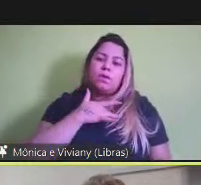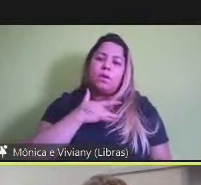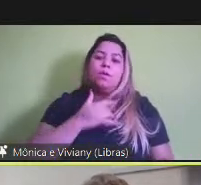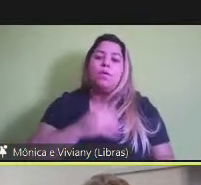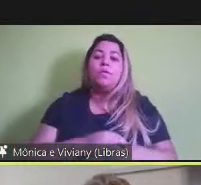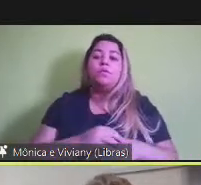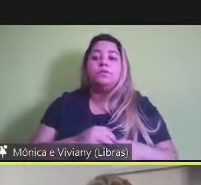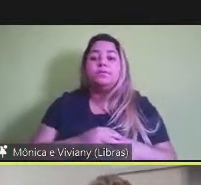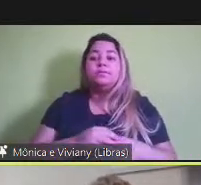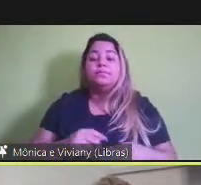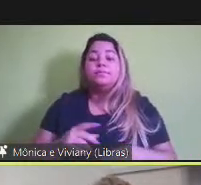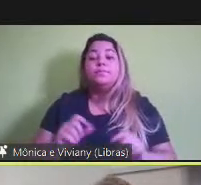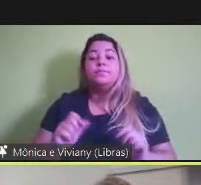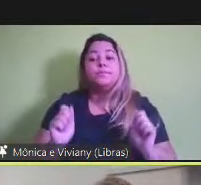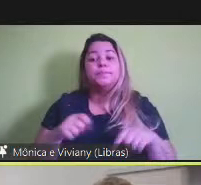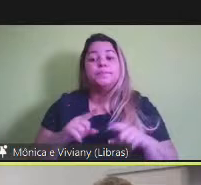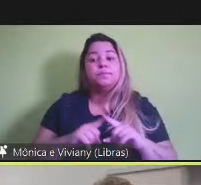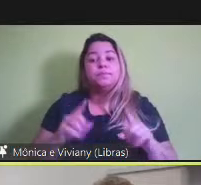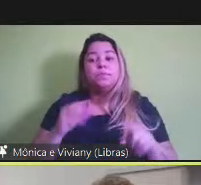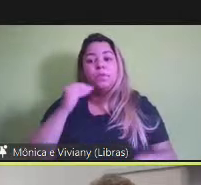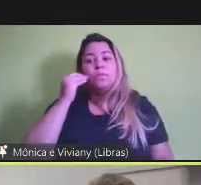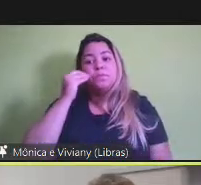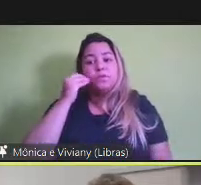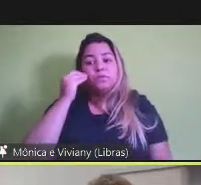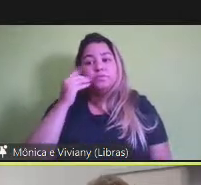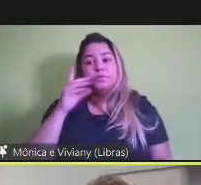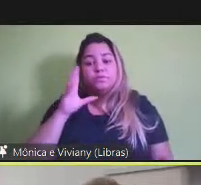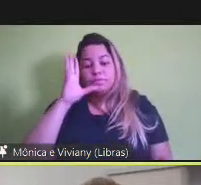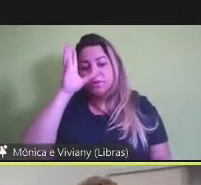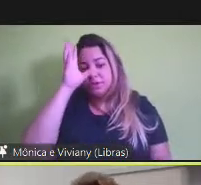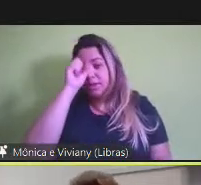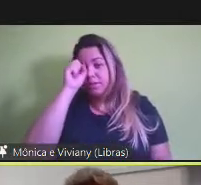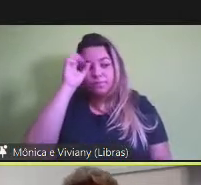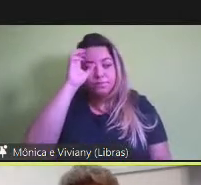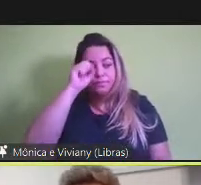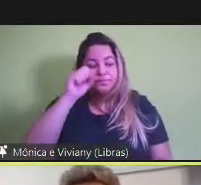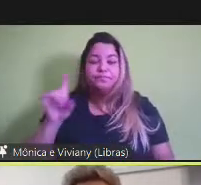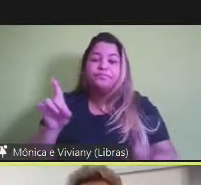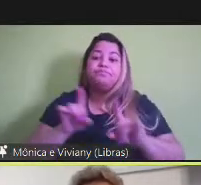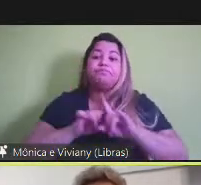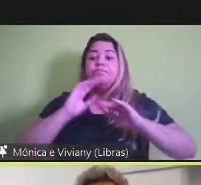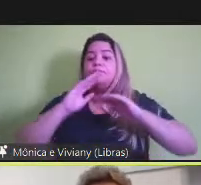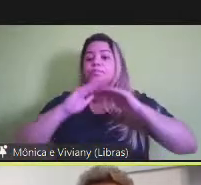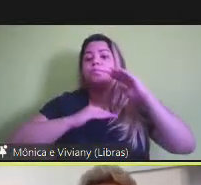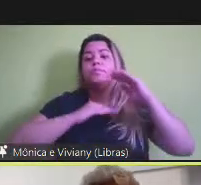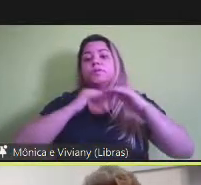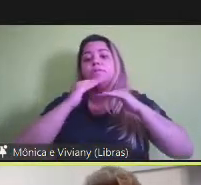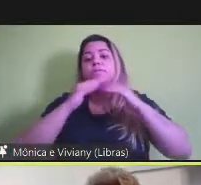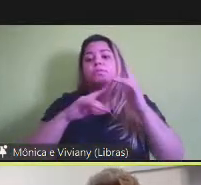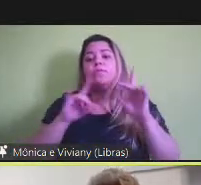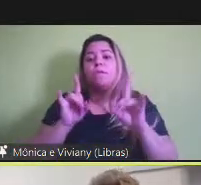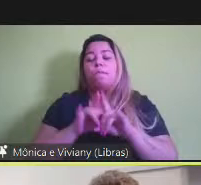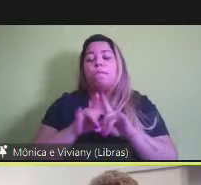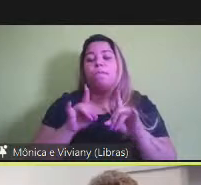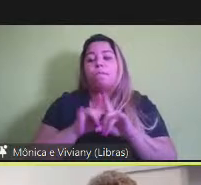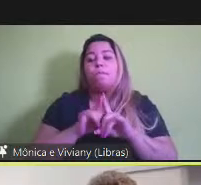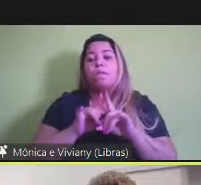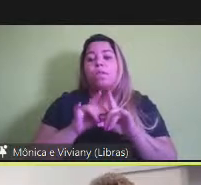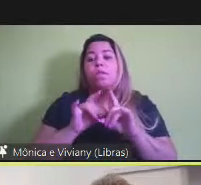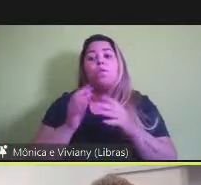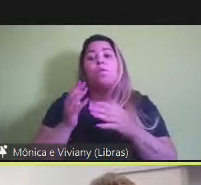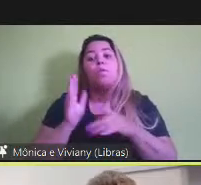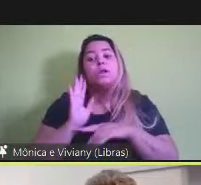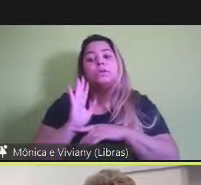as a whole, but they also need to have experiences, learning experiences, that this is going to develop what we're going to call